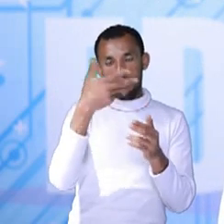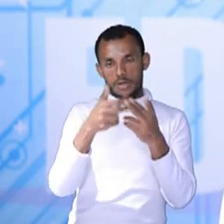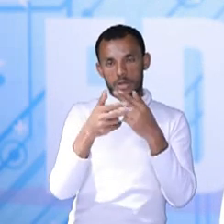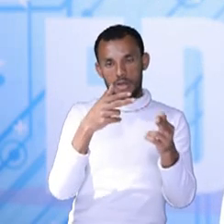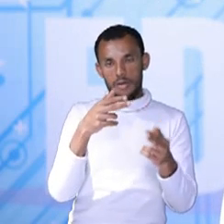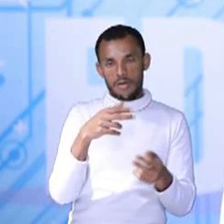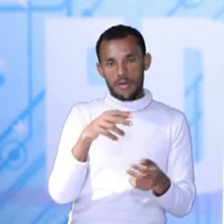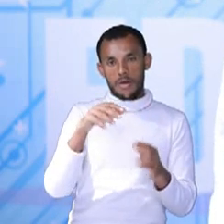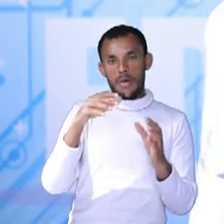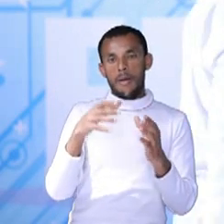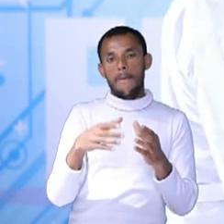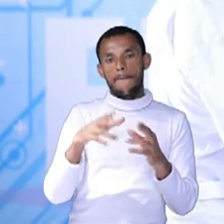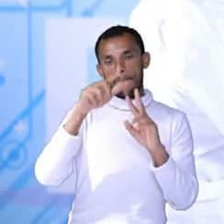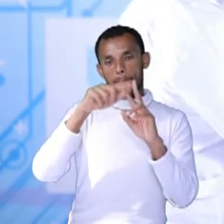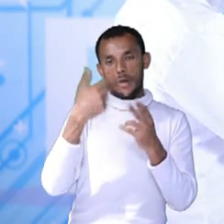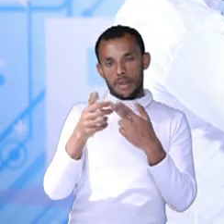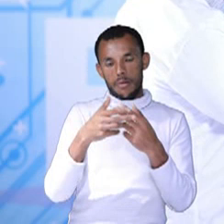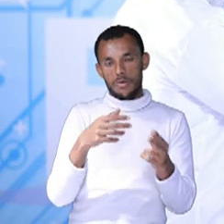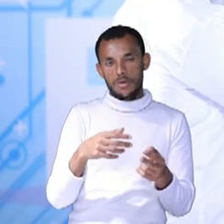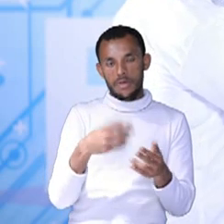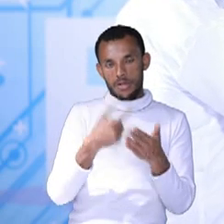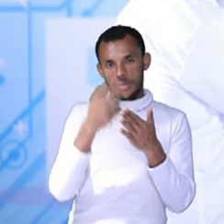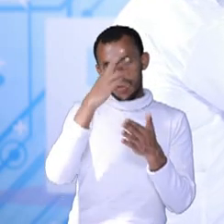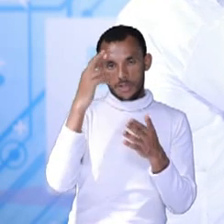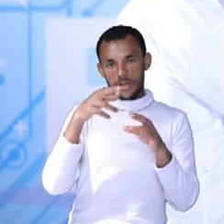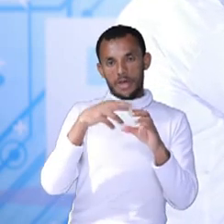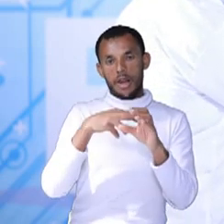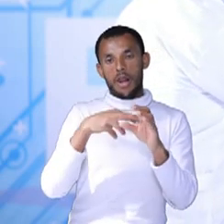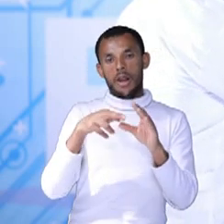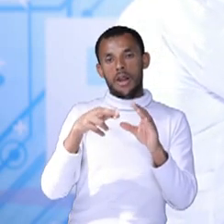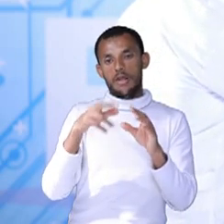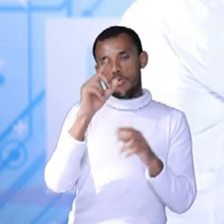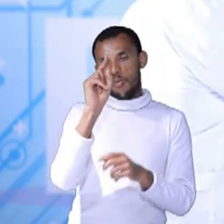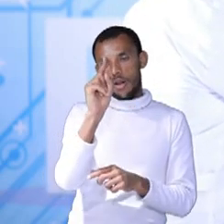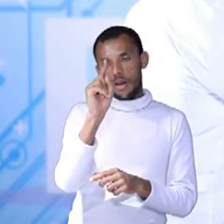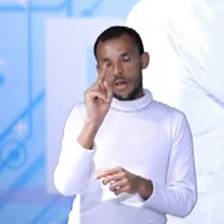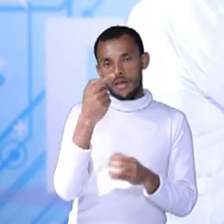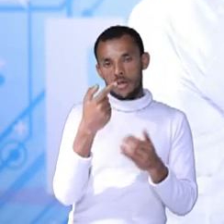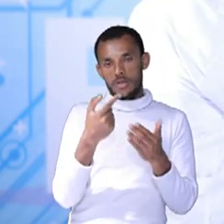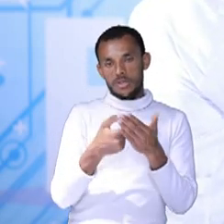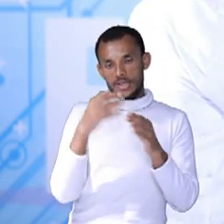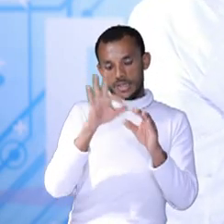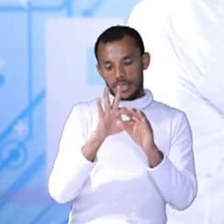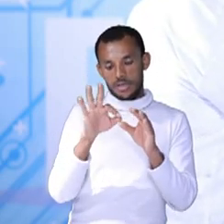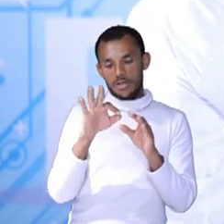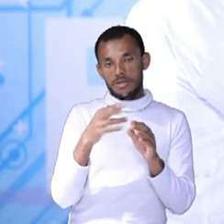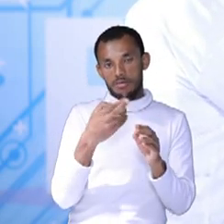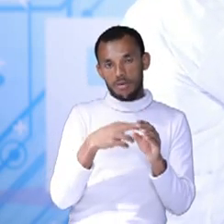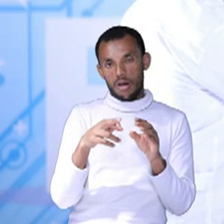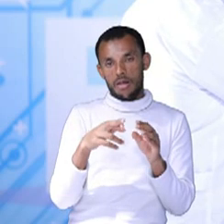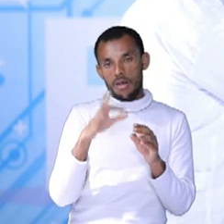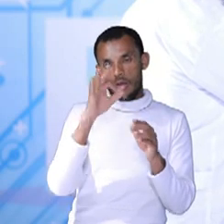times pi times the radius. In this case, radius is this one, this distance. It